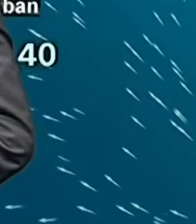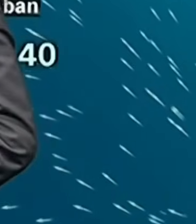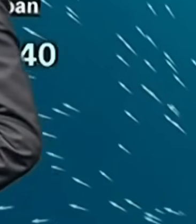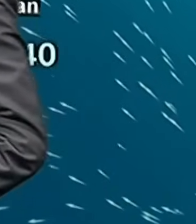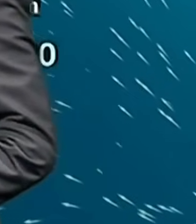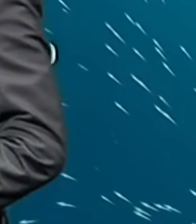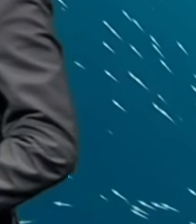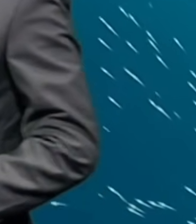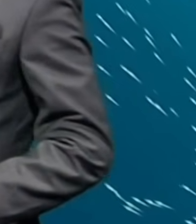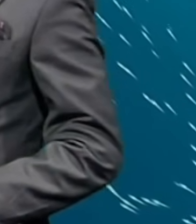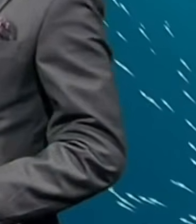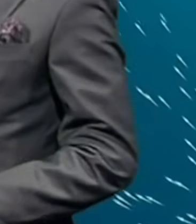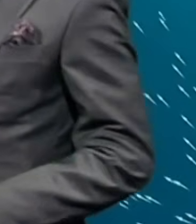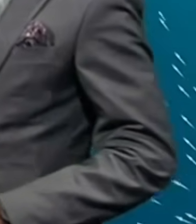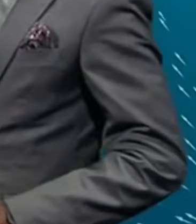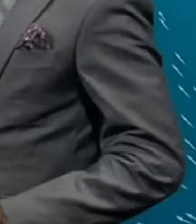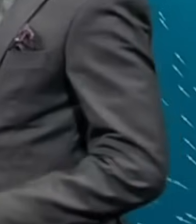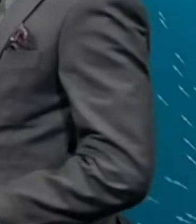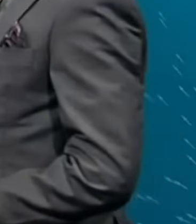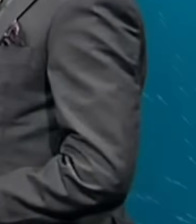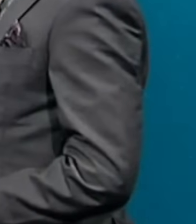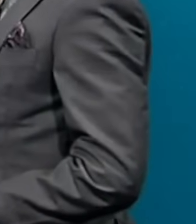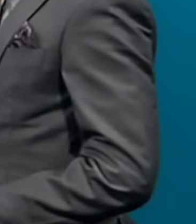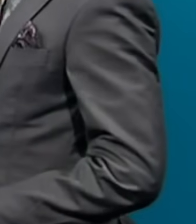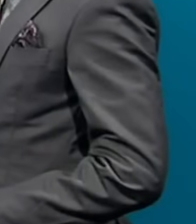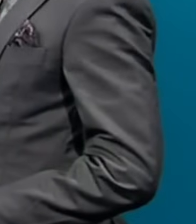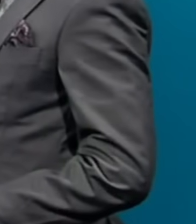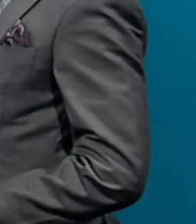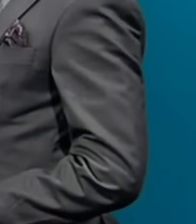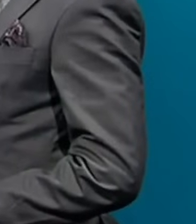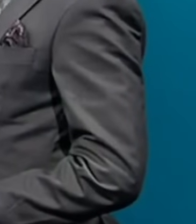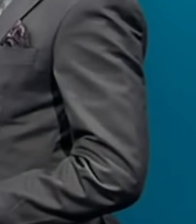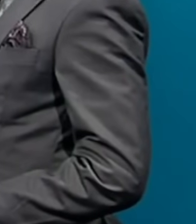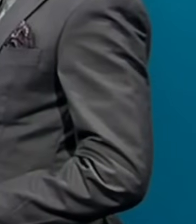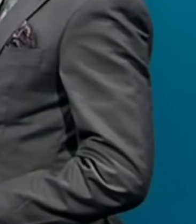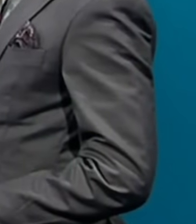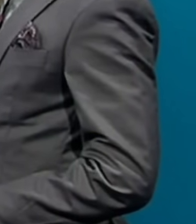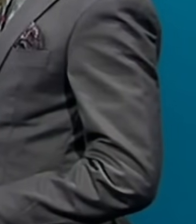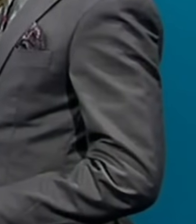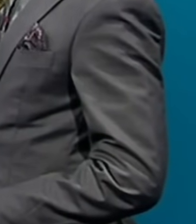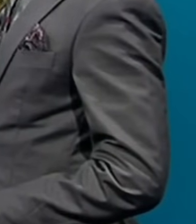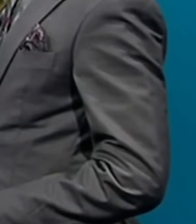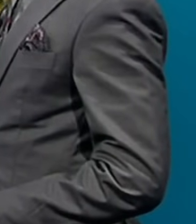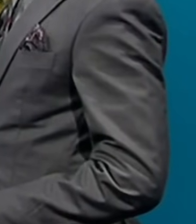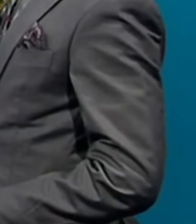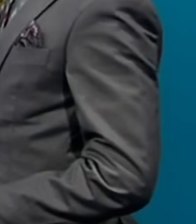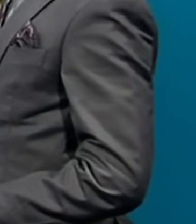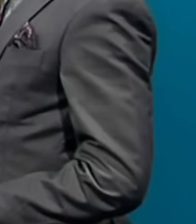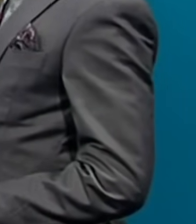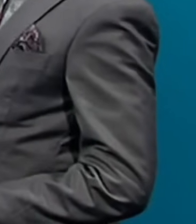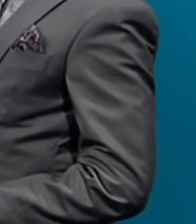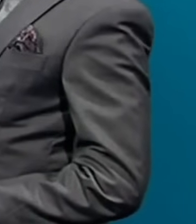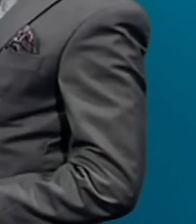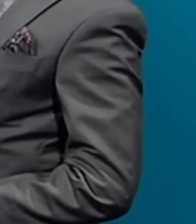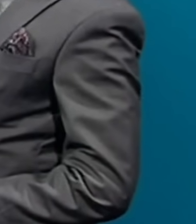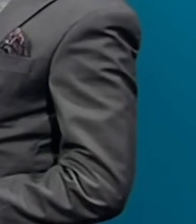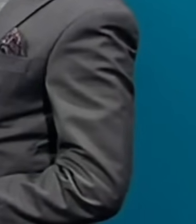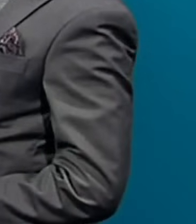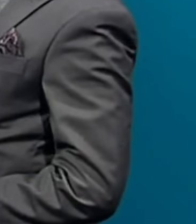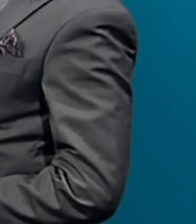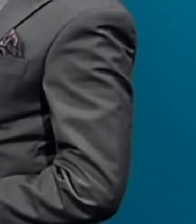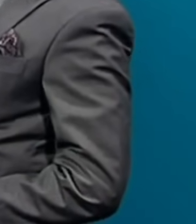tše 60 go re lebeletše gona ka kwa Western Cape go merebela temošo go sasa ye re tletšego ke ba ka kanya bo so ka Afrika Borwa ba re bontšha ka